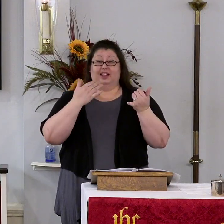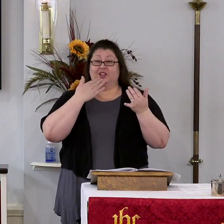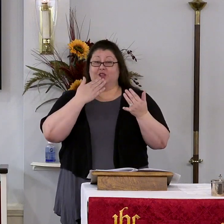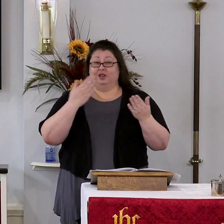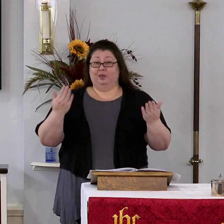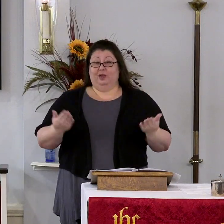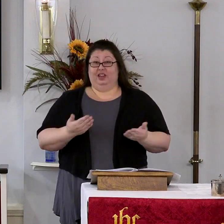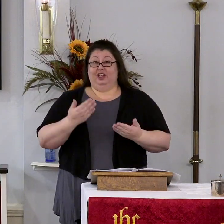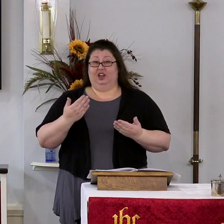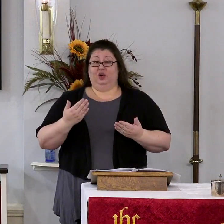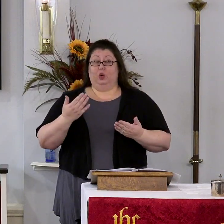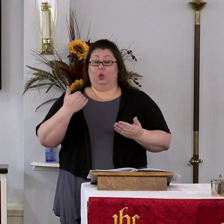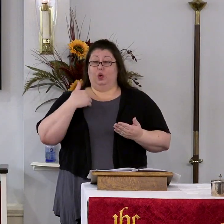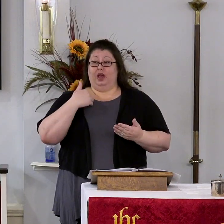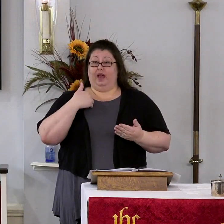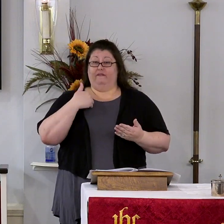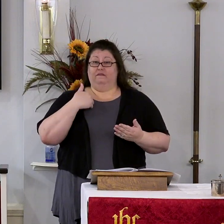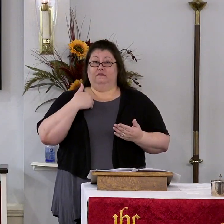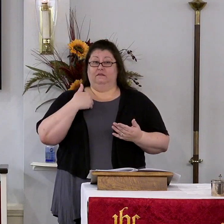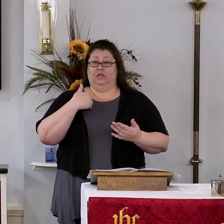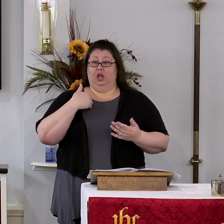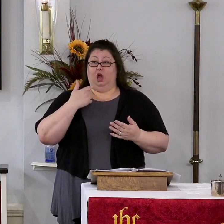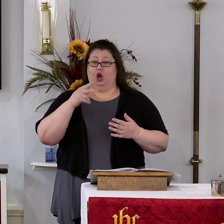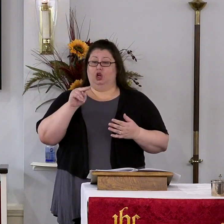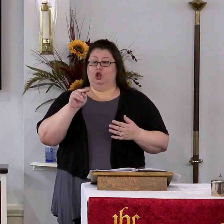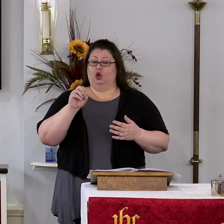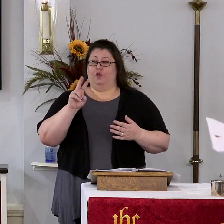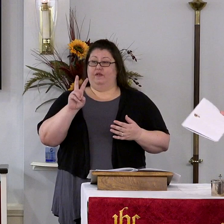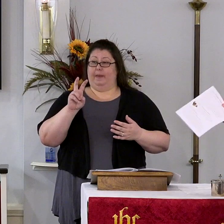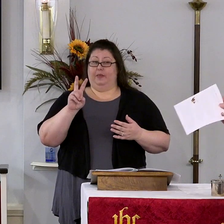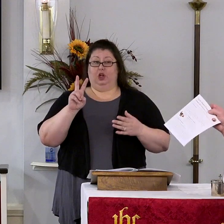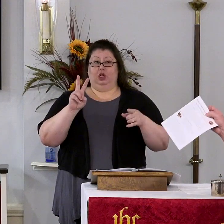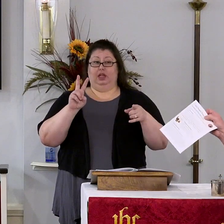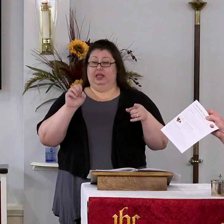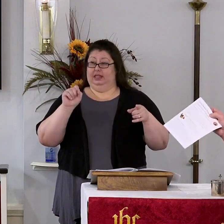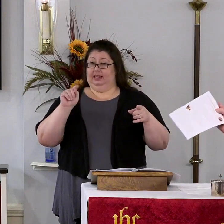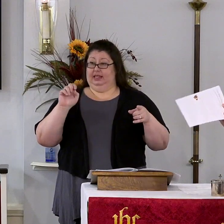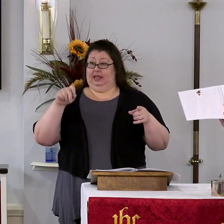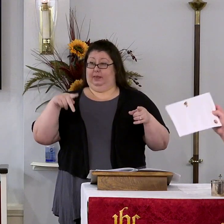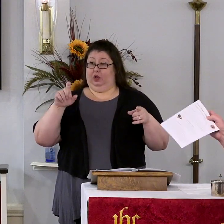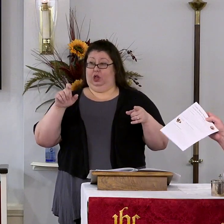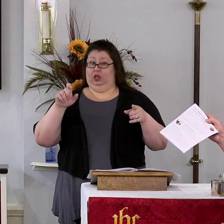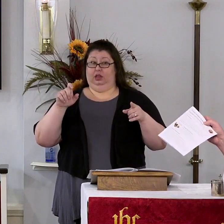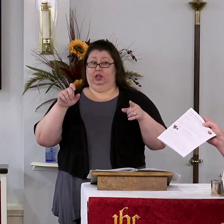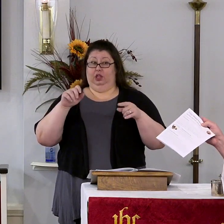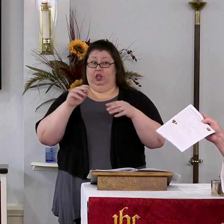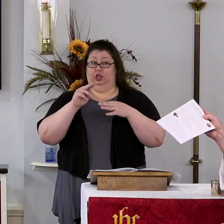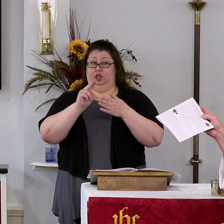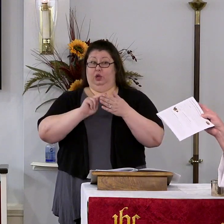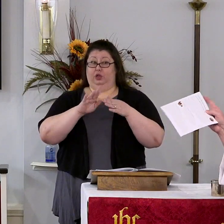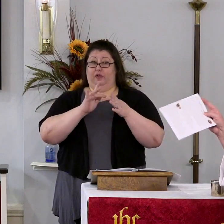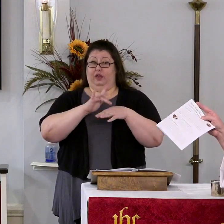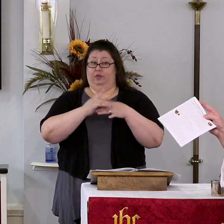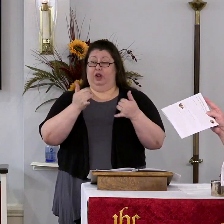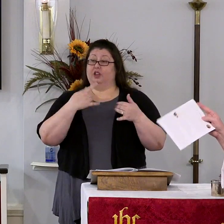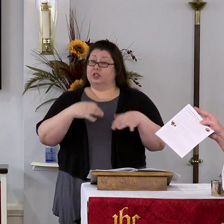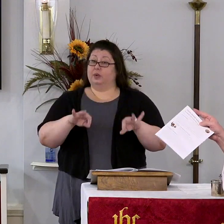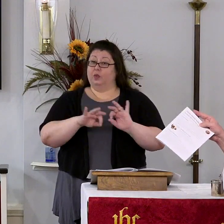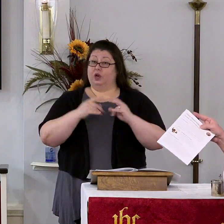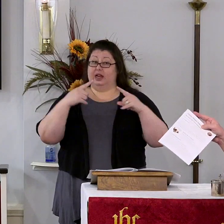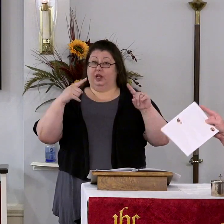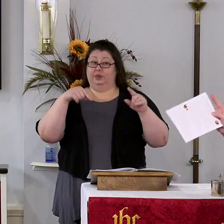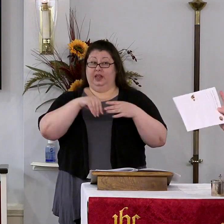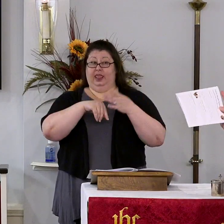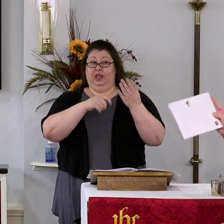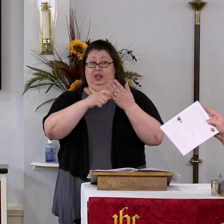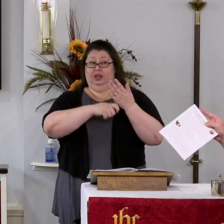to be here. We have our November steeple notes available to you now, so please take that. There are some important announcements